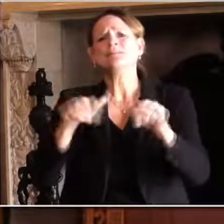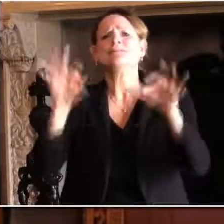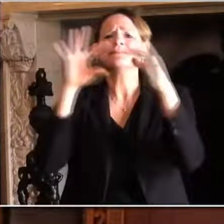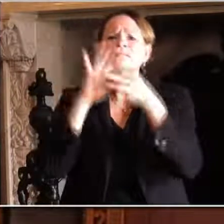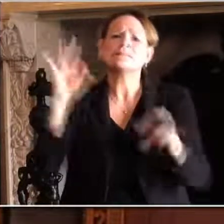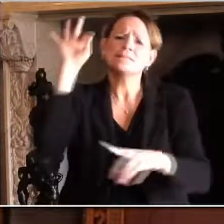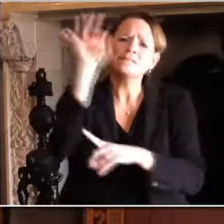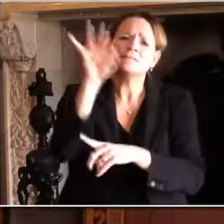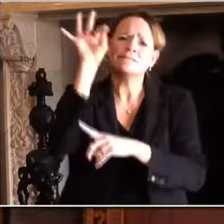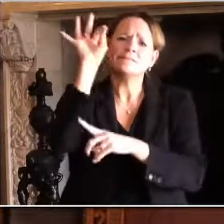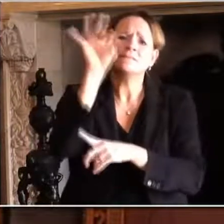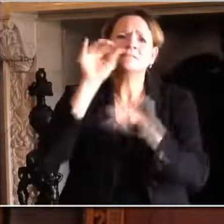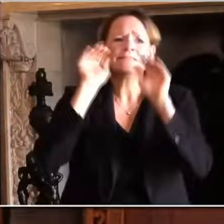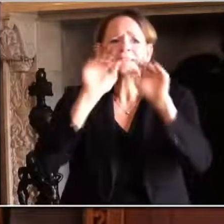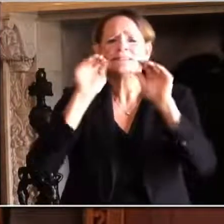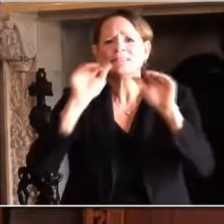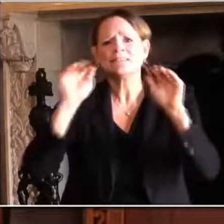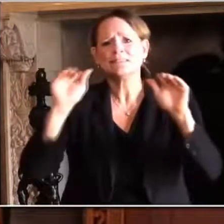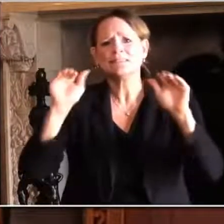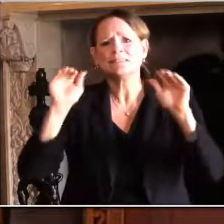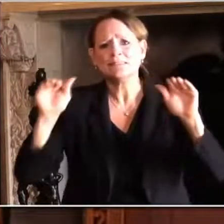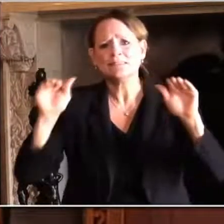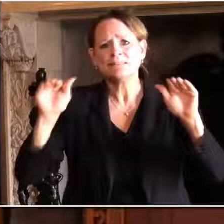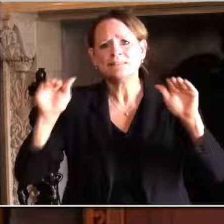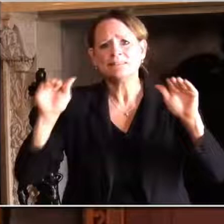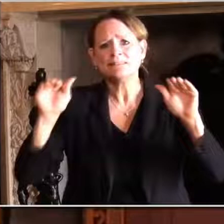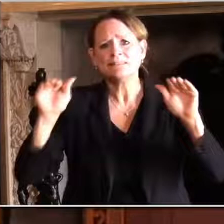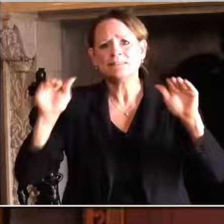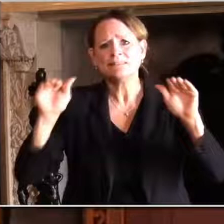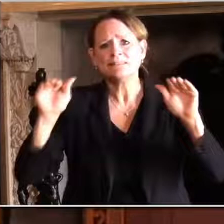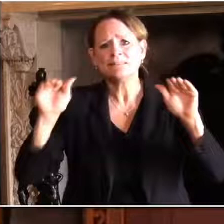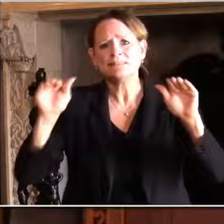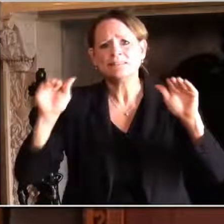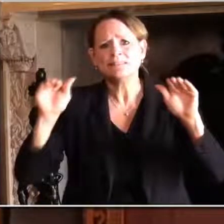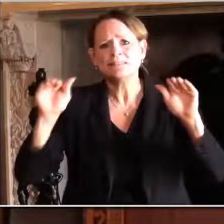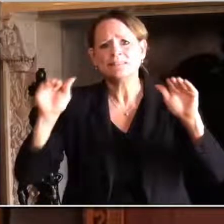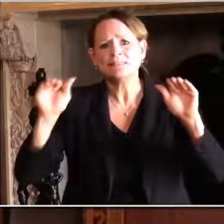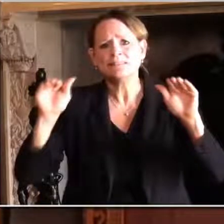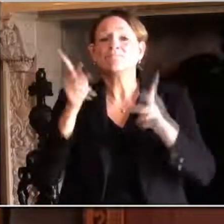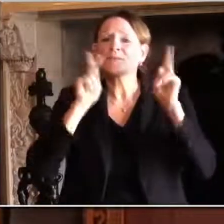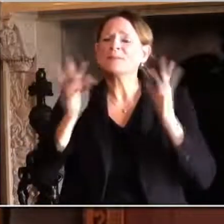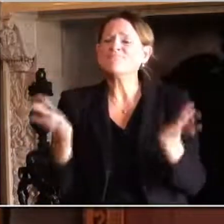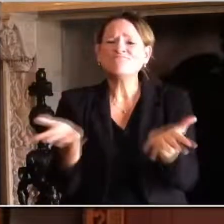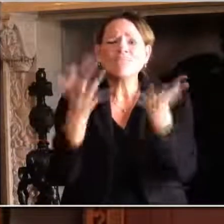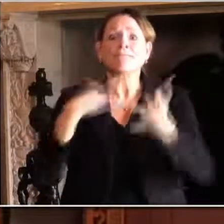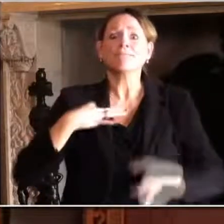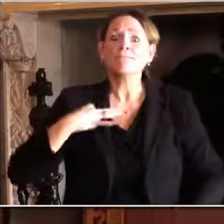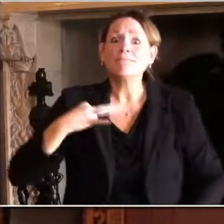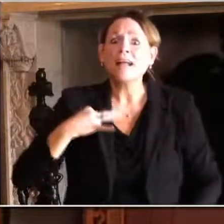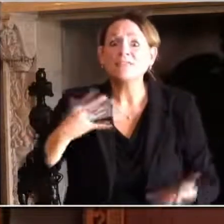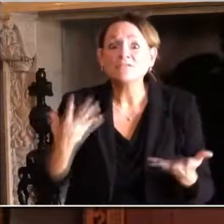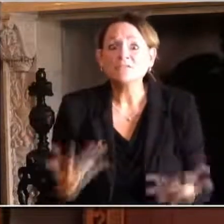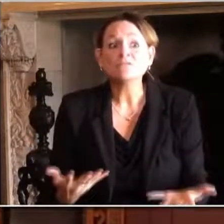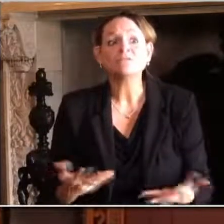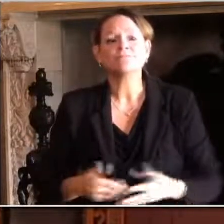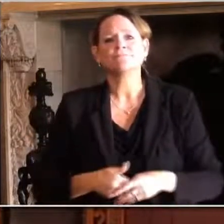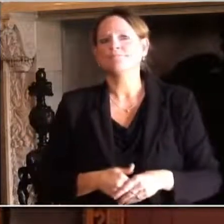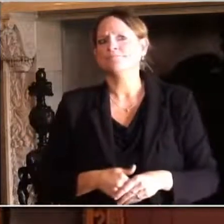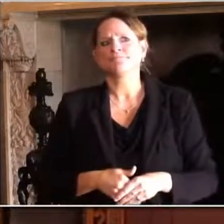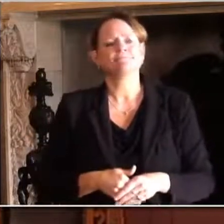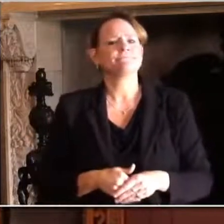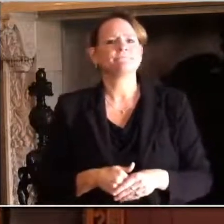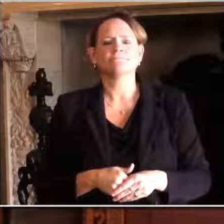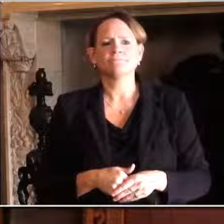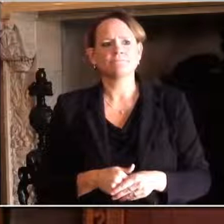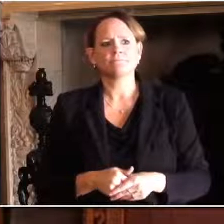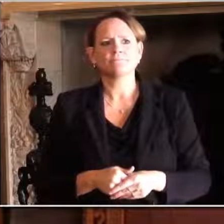impetus and people doing it voluntarily, and we spent a lot of time making